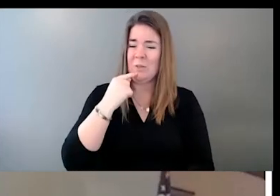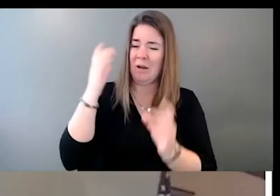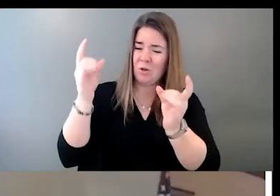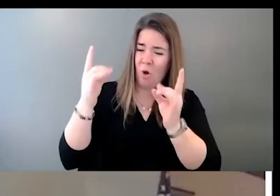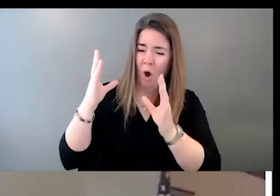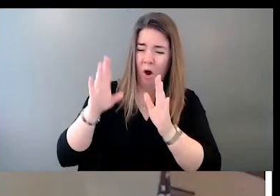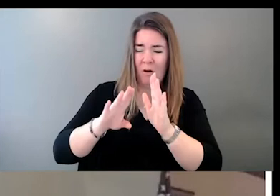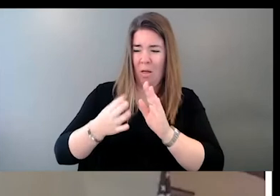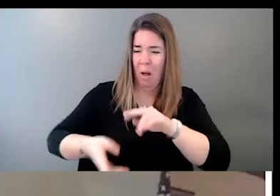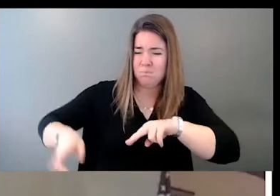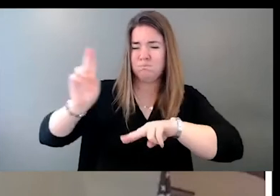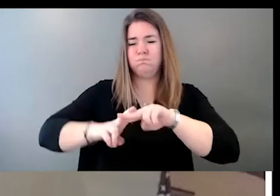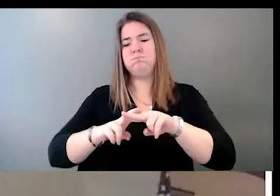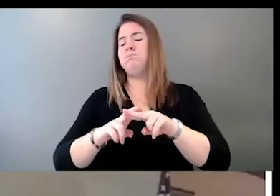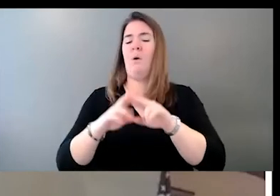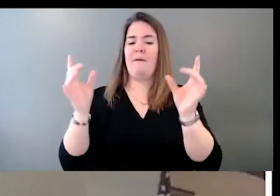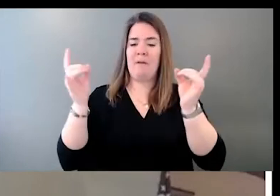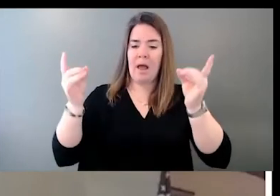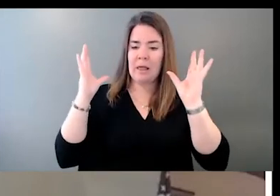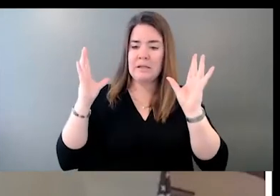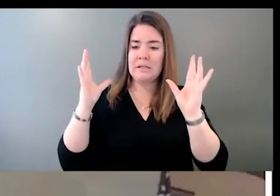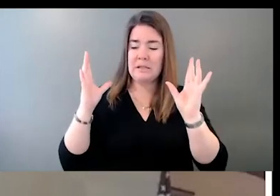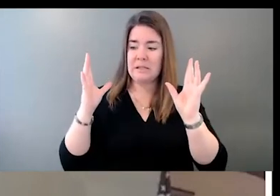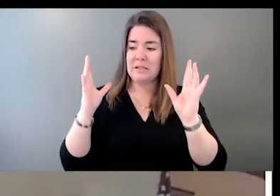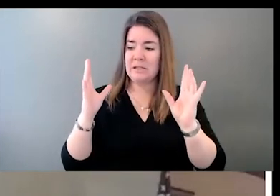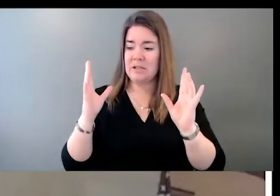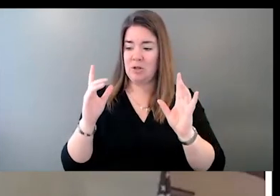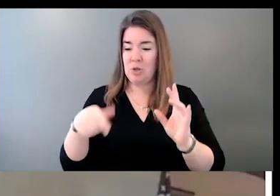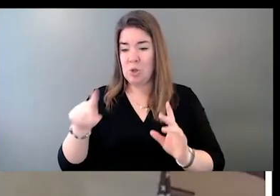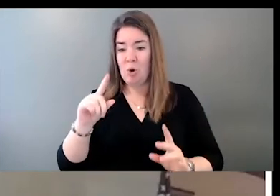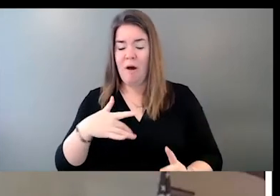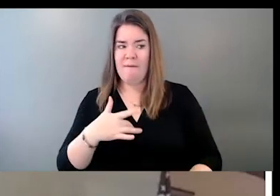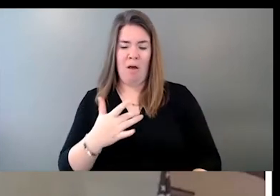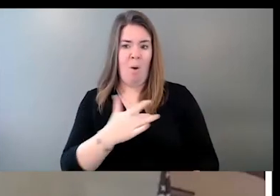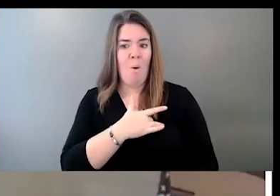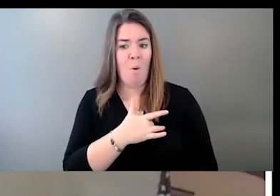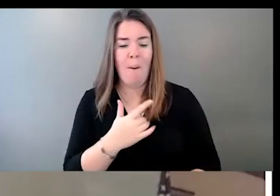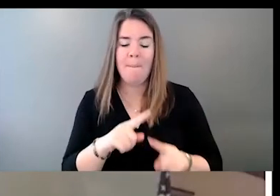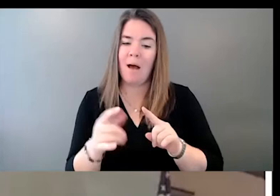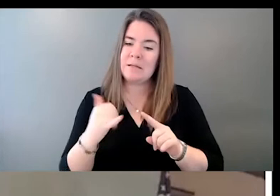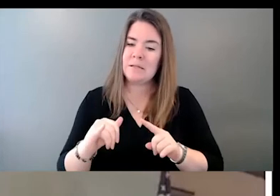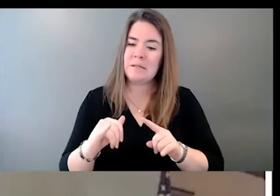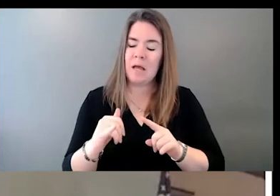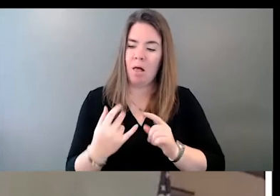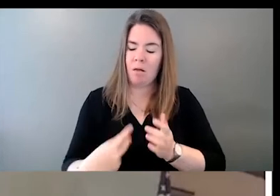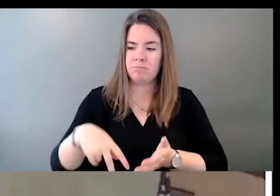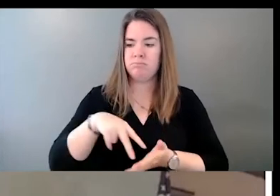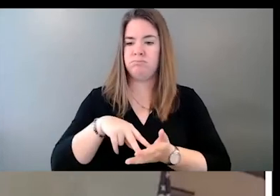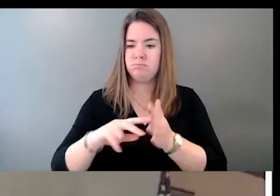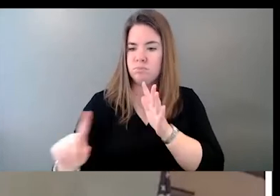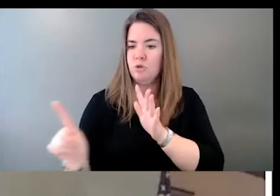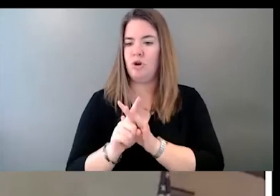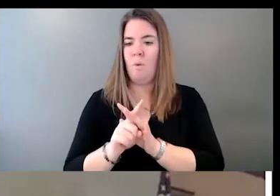core. But you rise to the occasion no matter what. You show up every